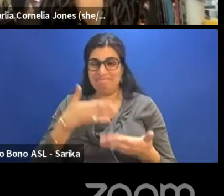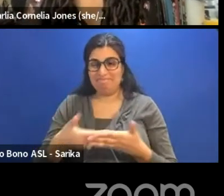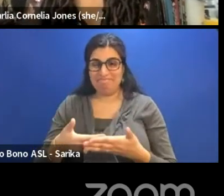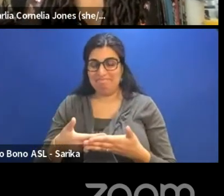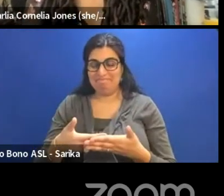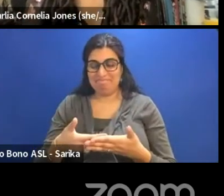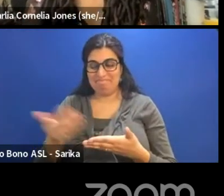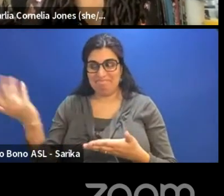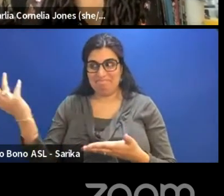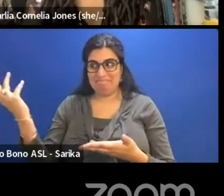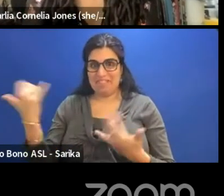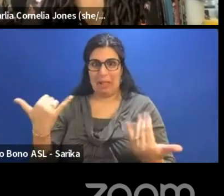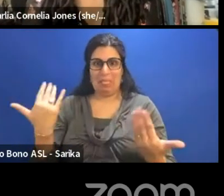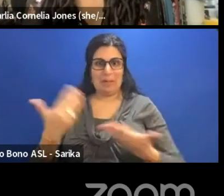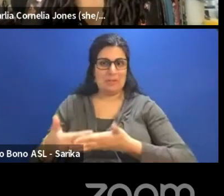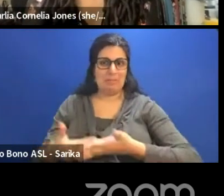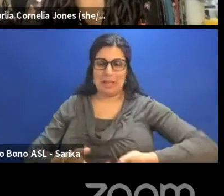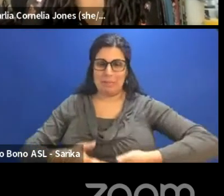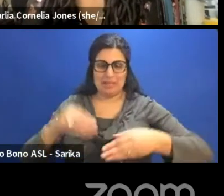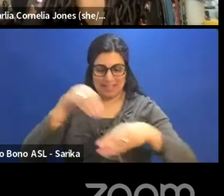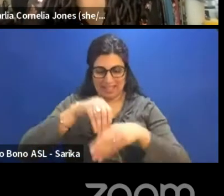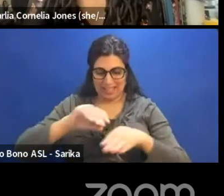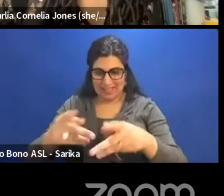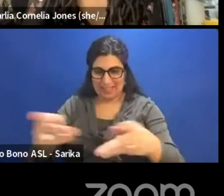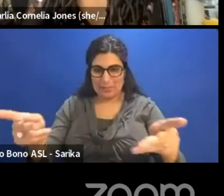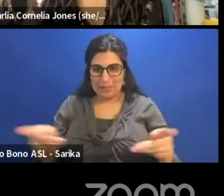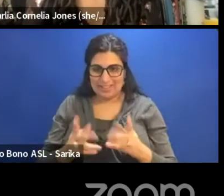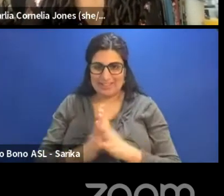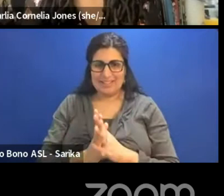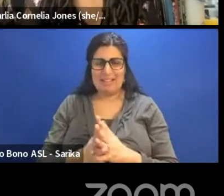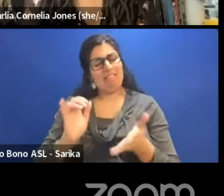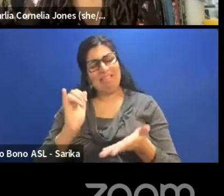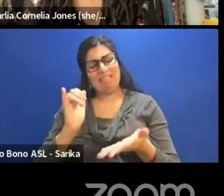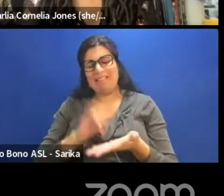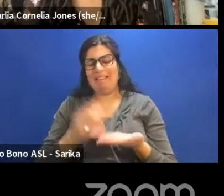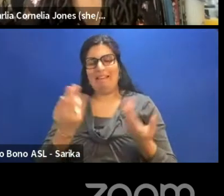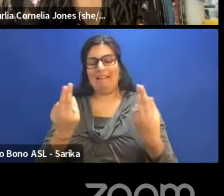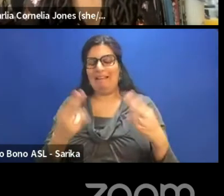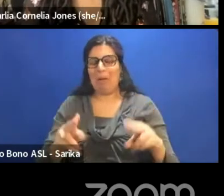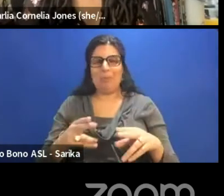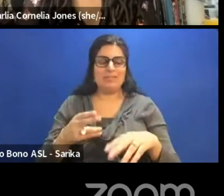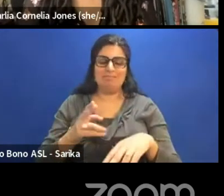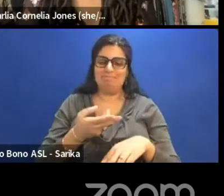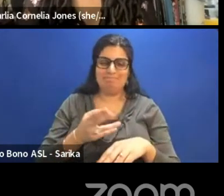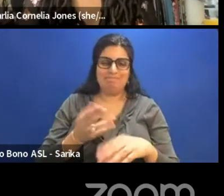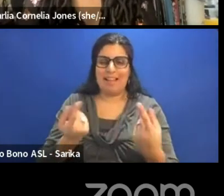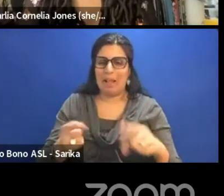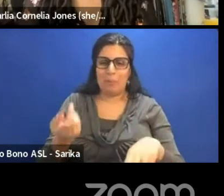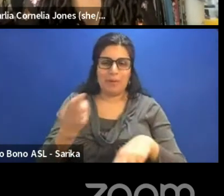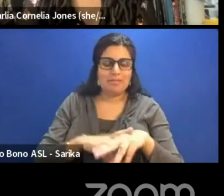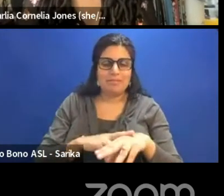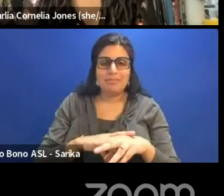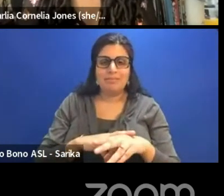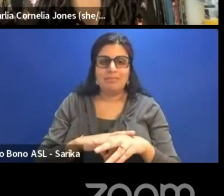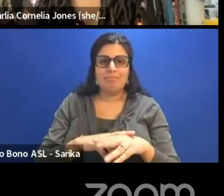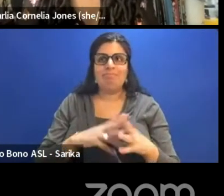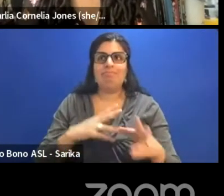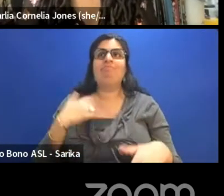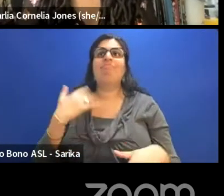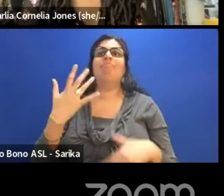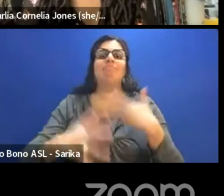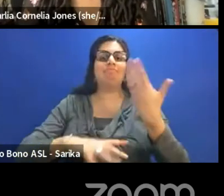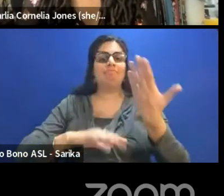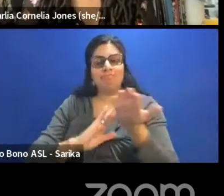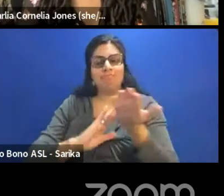kind of happened naturally. And then we started to kind of over time formalize